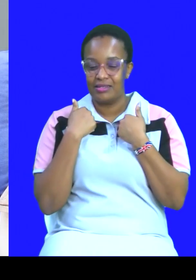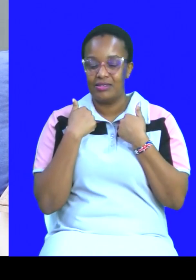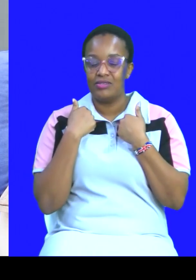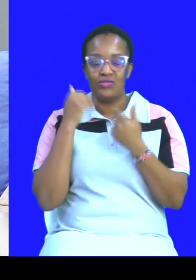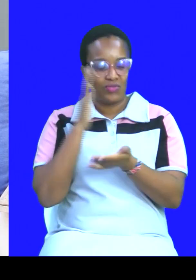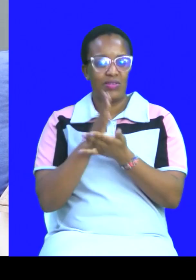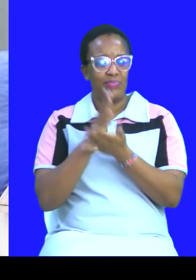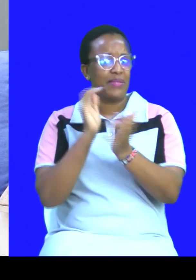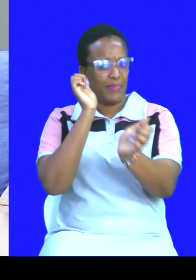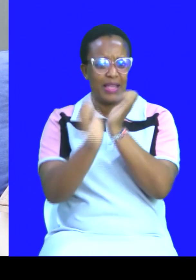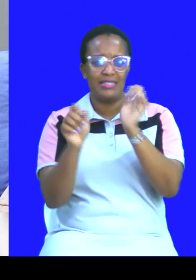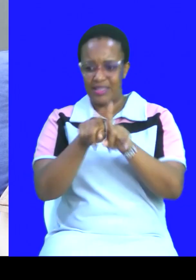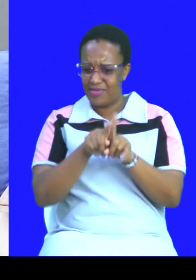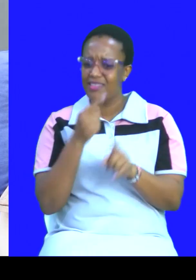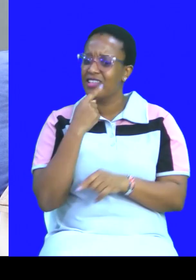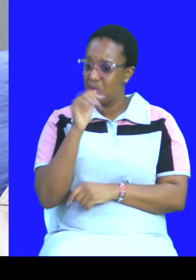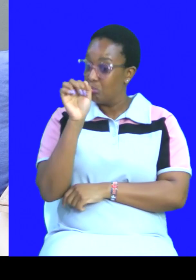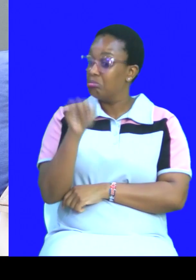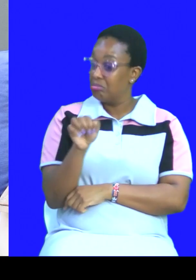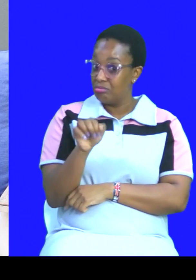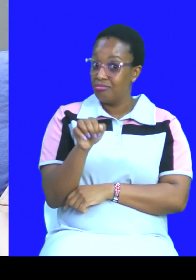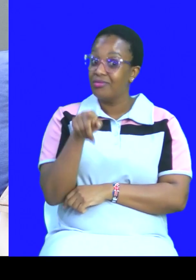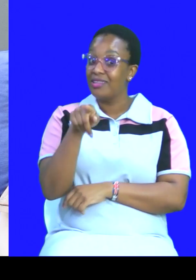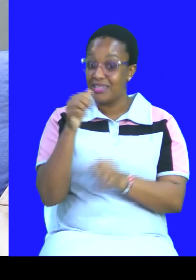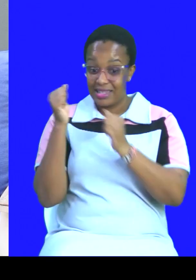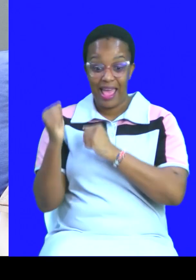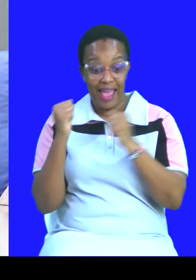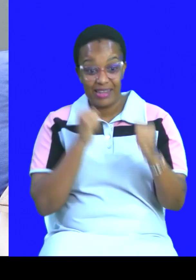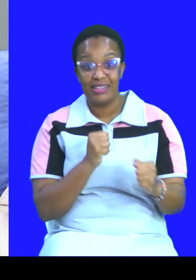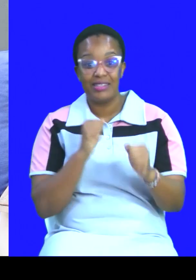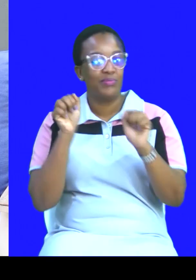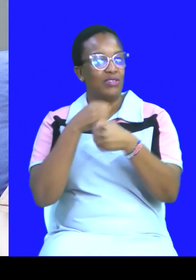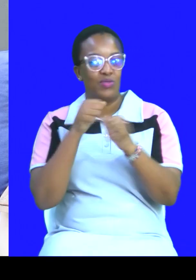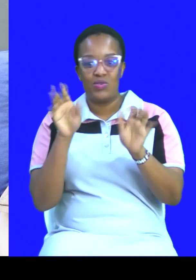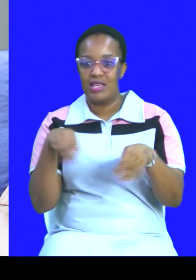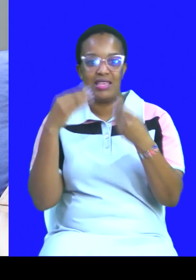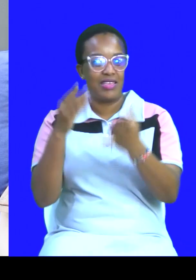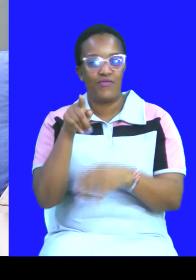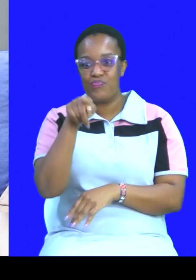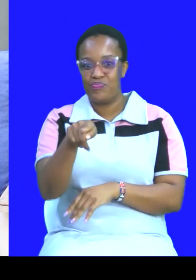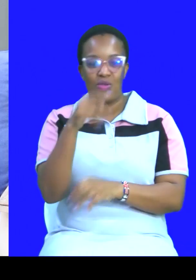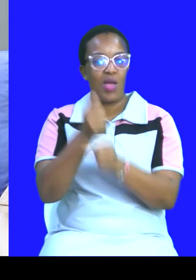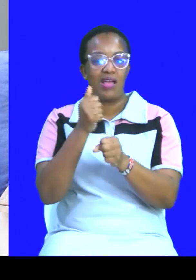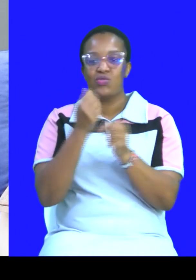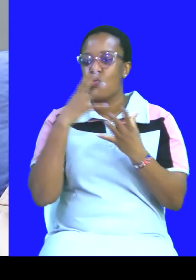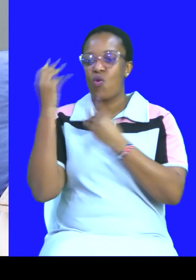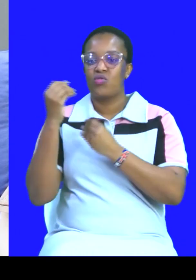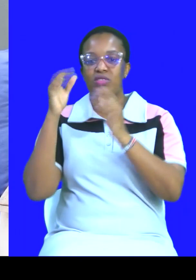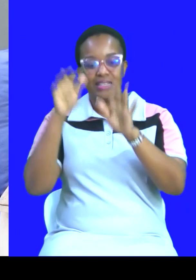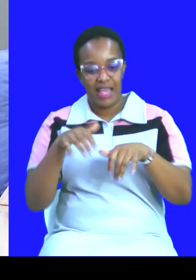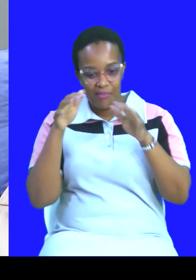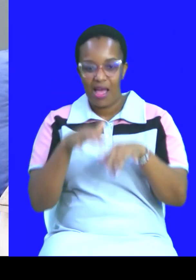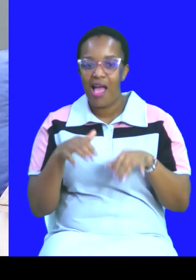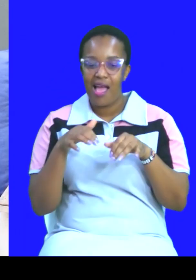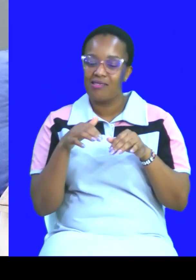Yeah. So they were like, "Eh, so this is tough. We cannot even assign her again to go to the shamba." And then they got